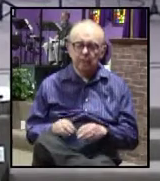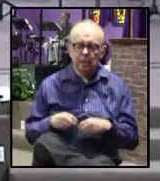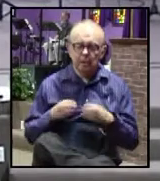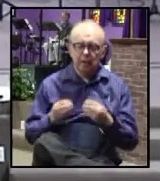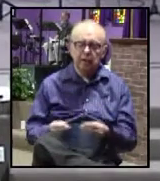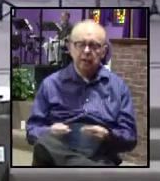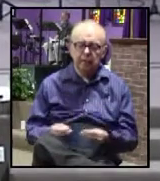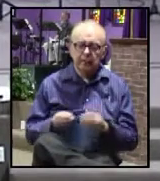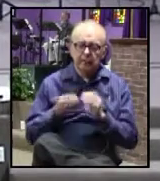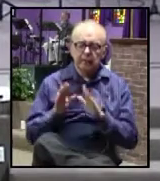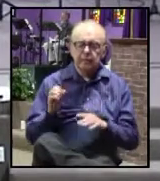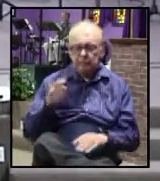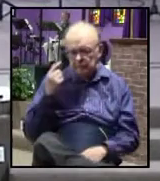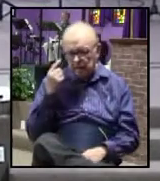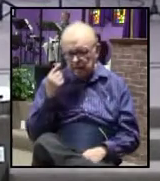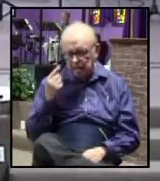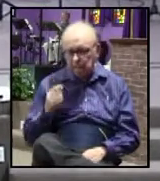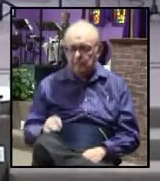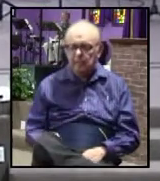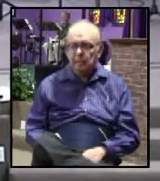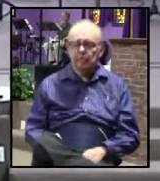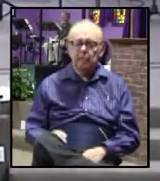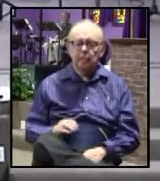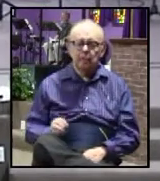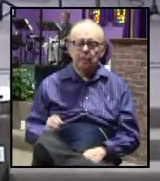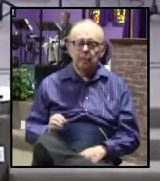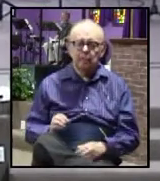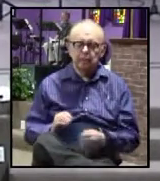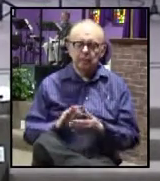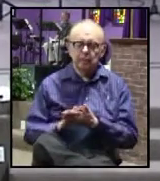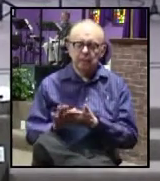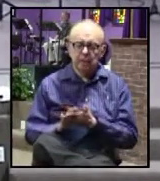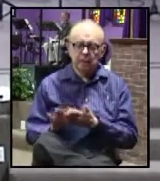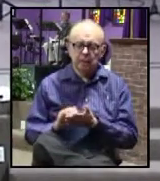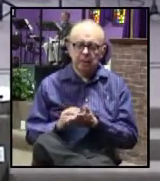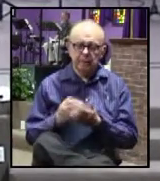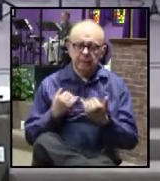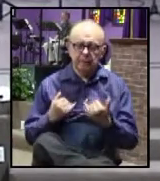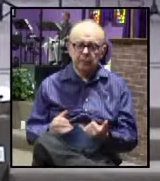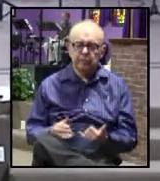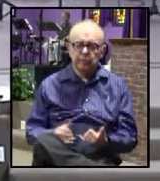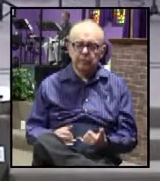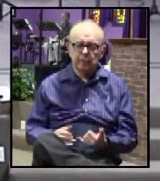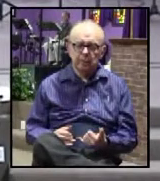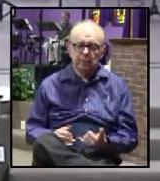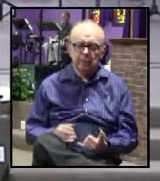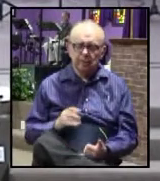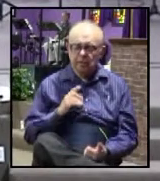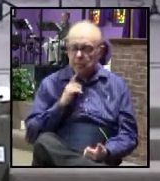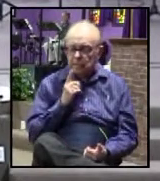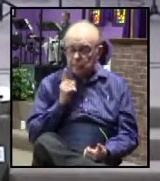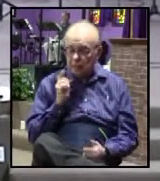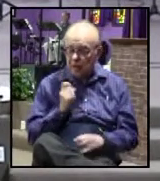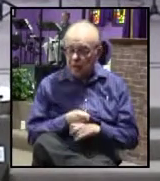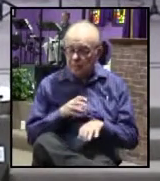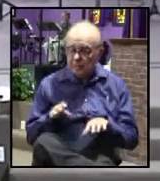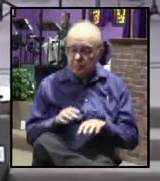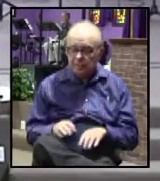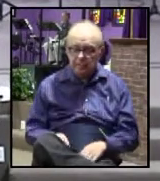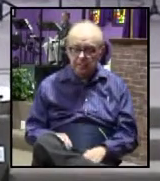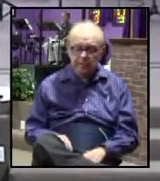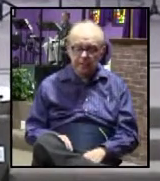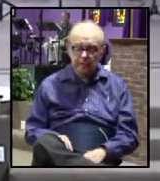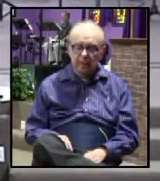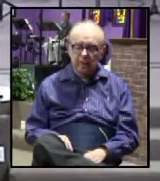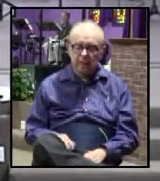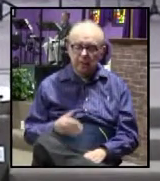them peace of mind. And as you are cleaning that individual up, it's a really tough thing to do.